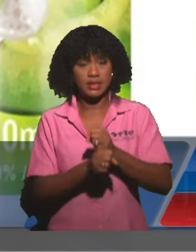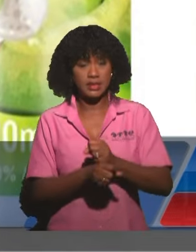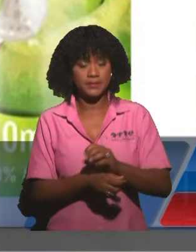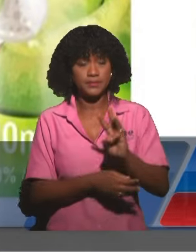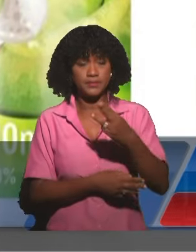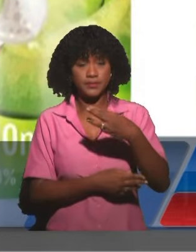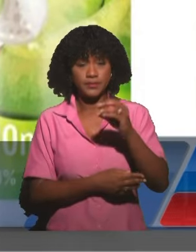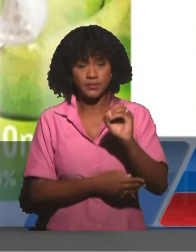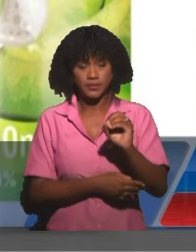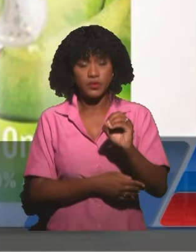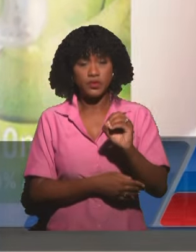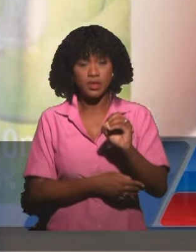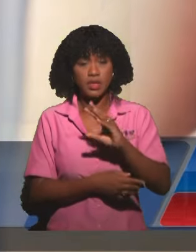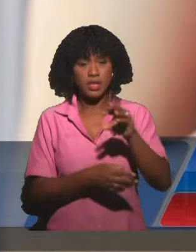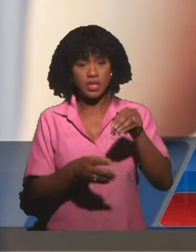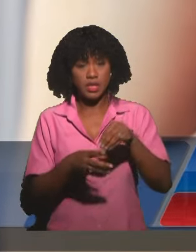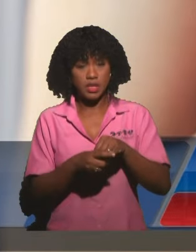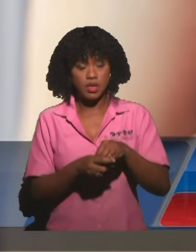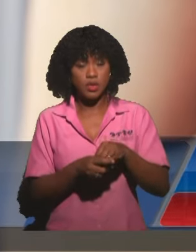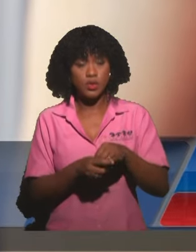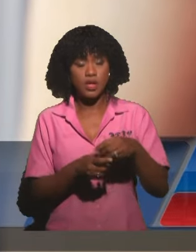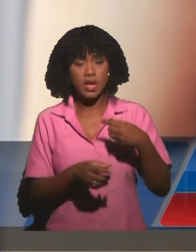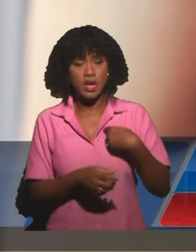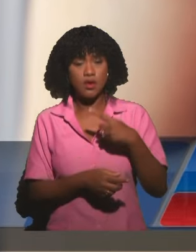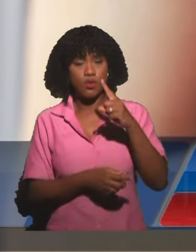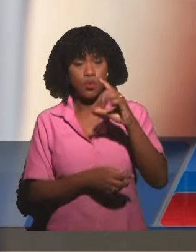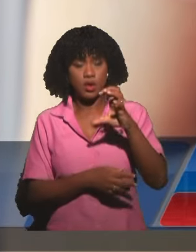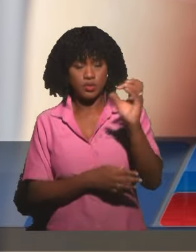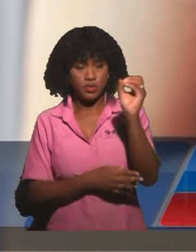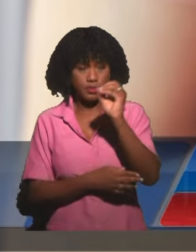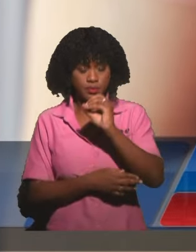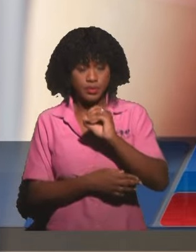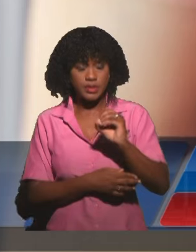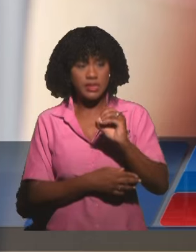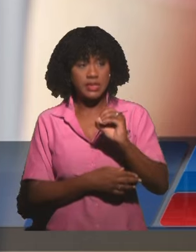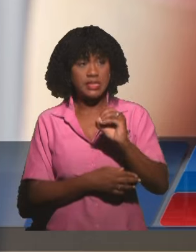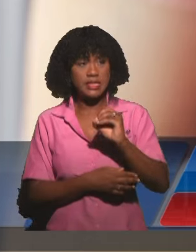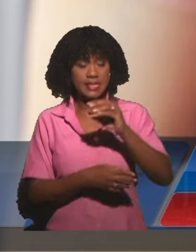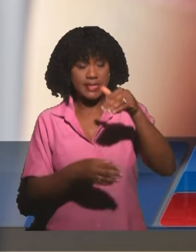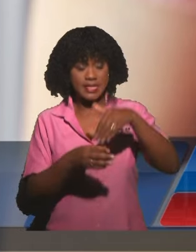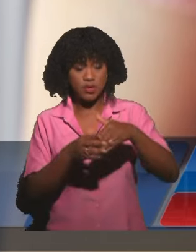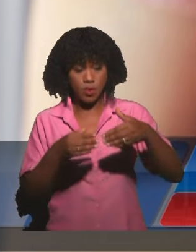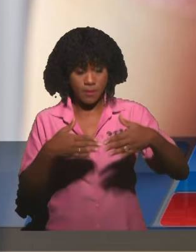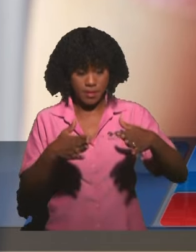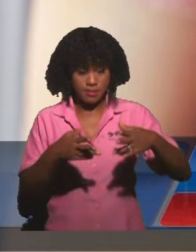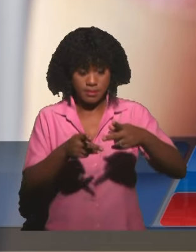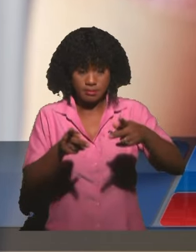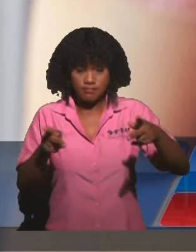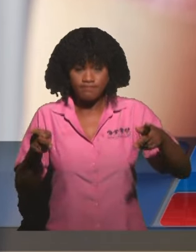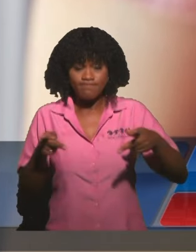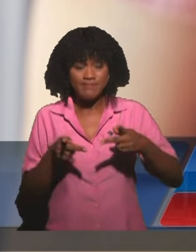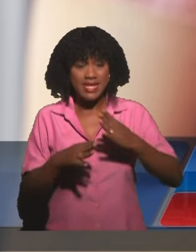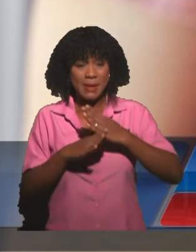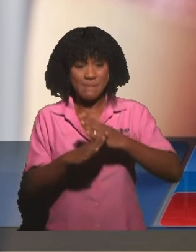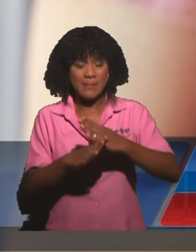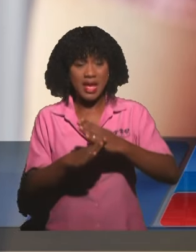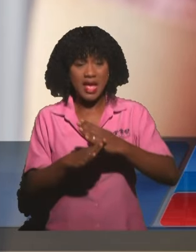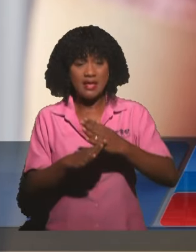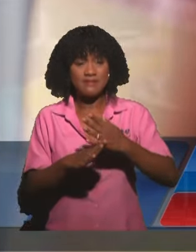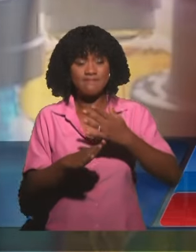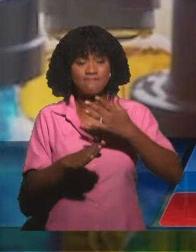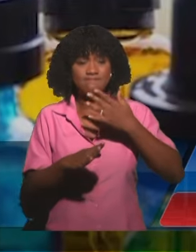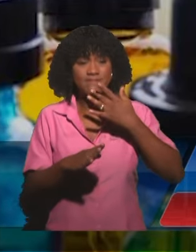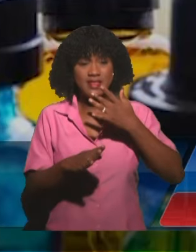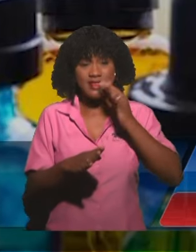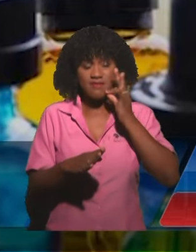WHO recommendations include creating 100% smoke-free indoor public places, banning flavored